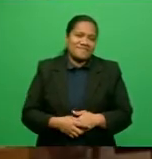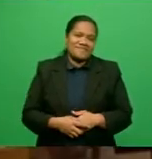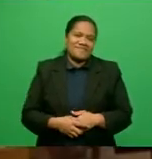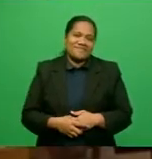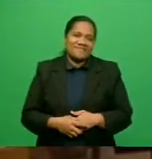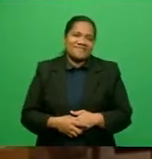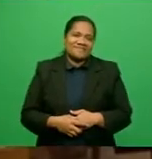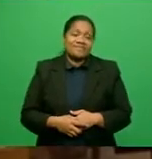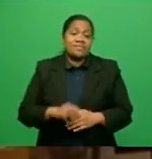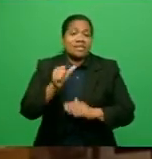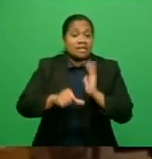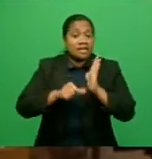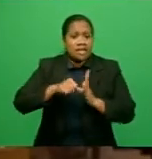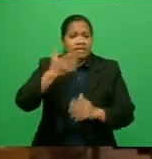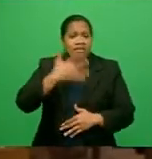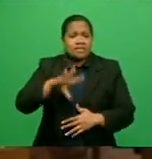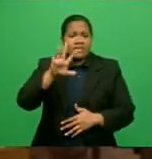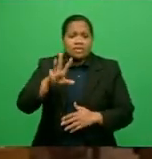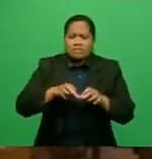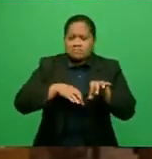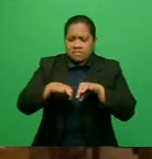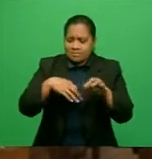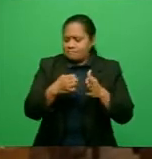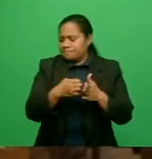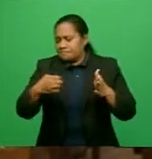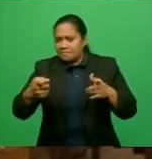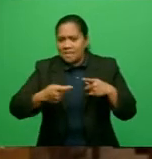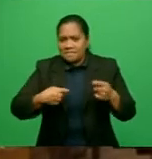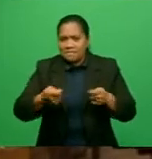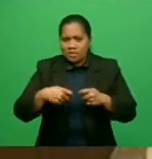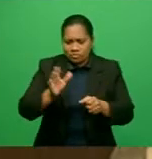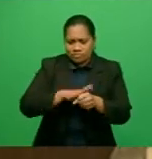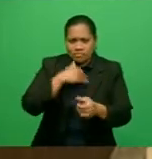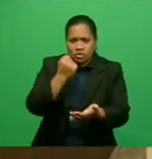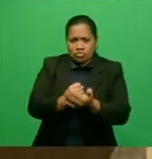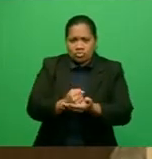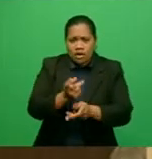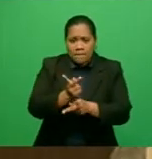The 53-year-old plans to expand his market to ensure his